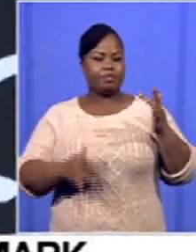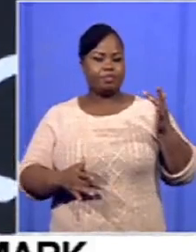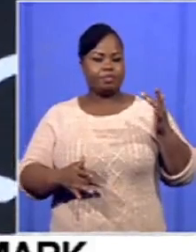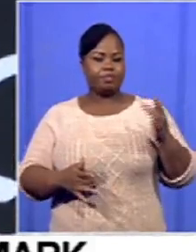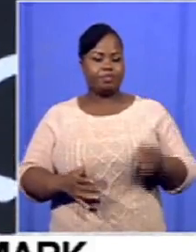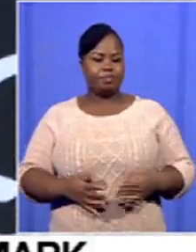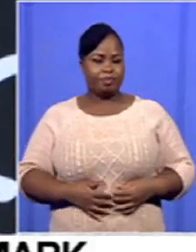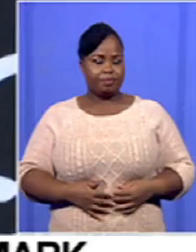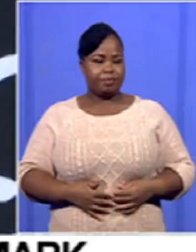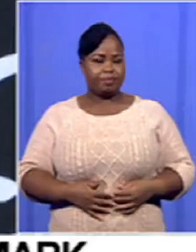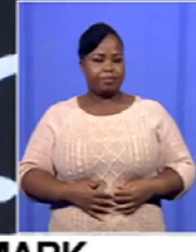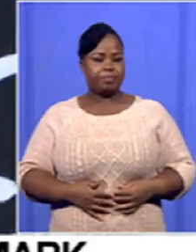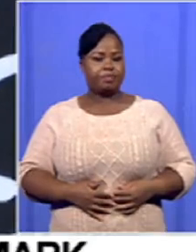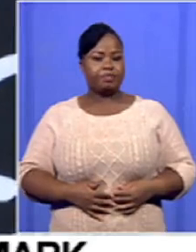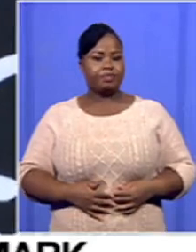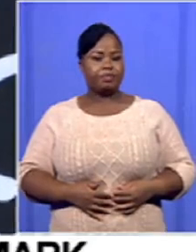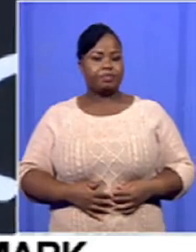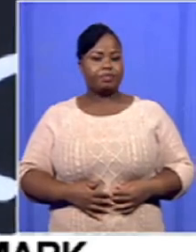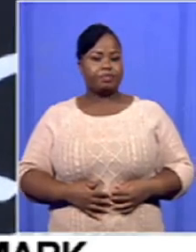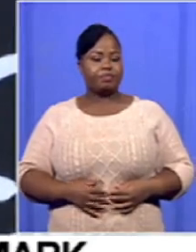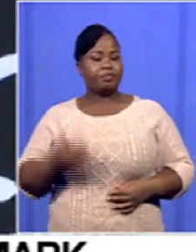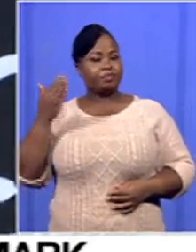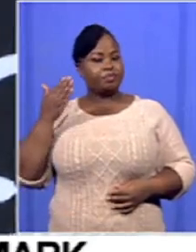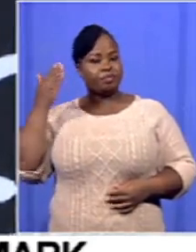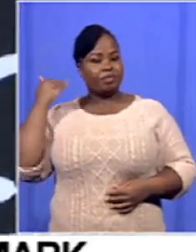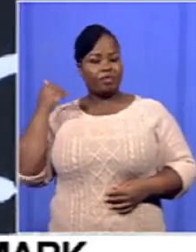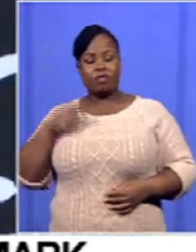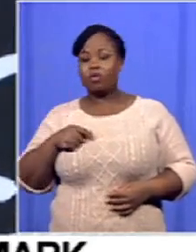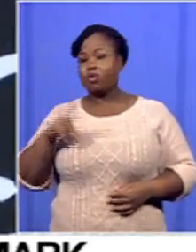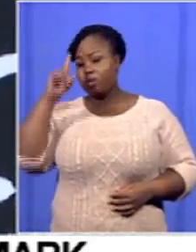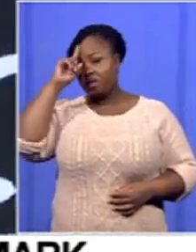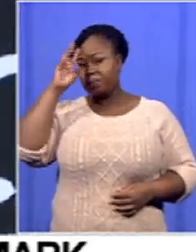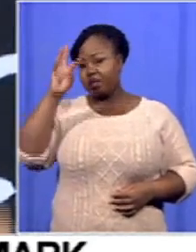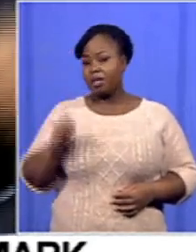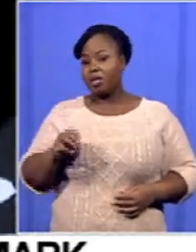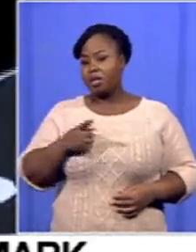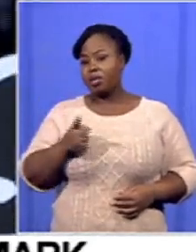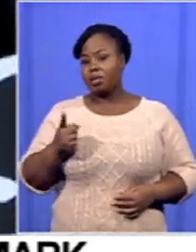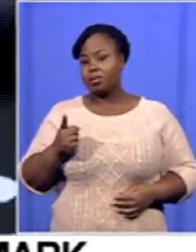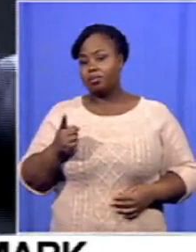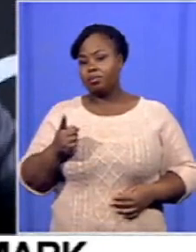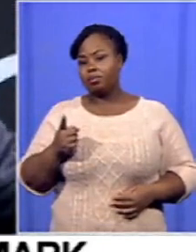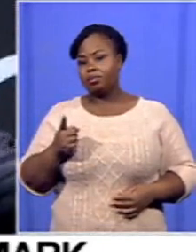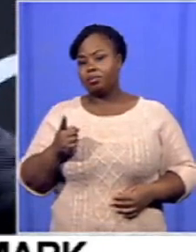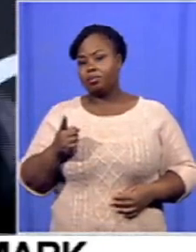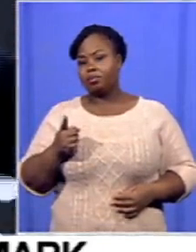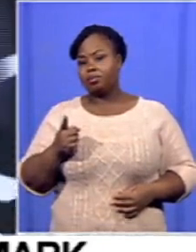under President Nelson Mandela, they didn't have experience in government. They were most of the